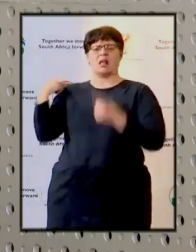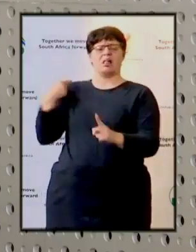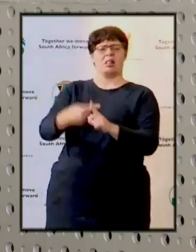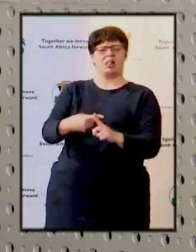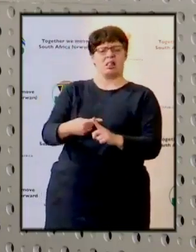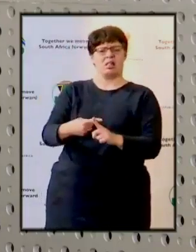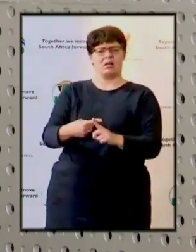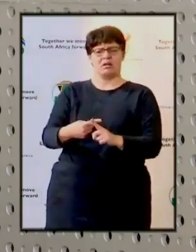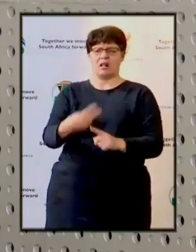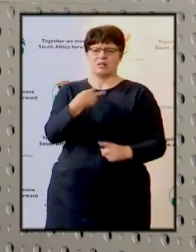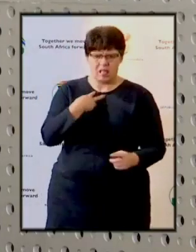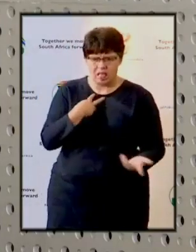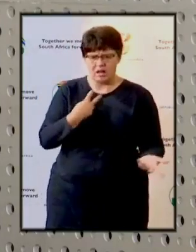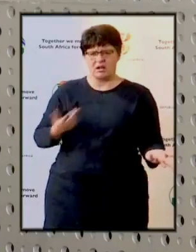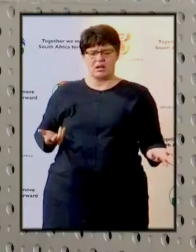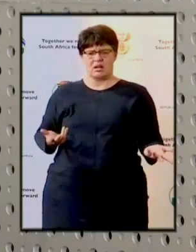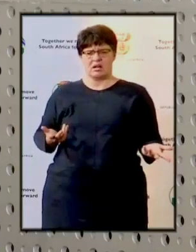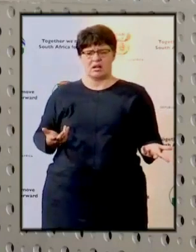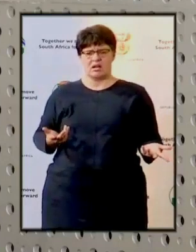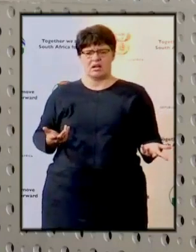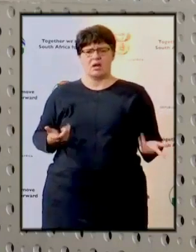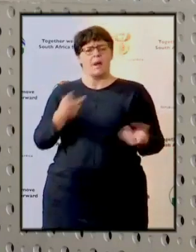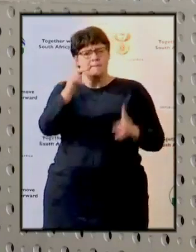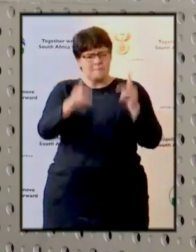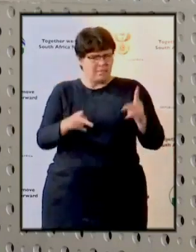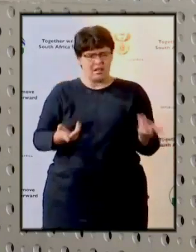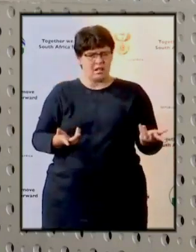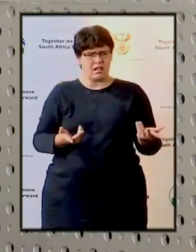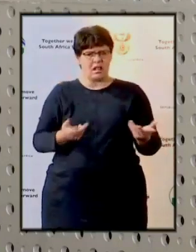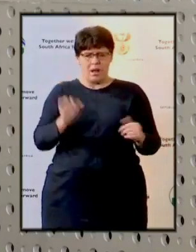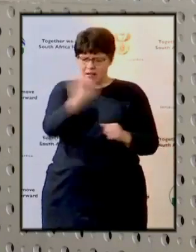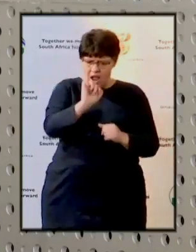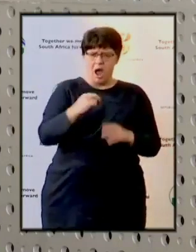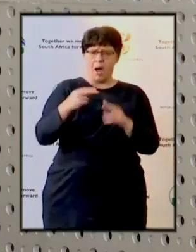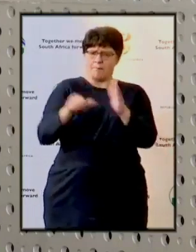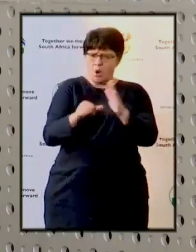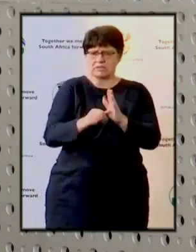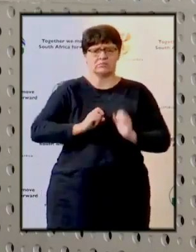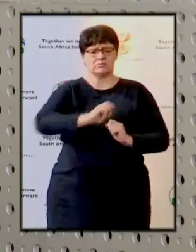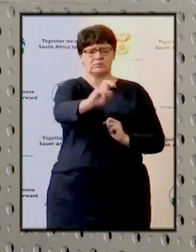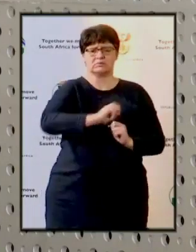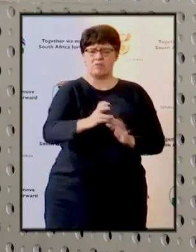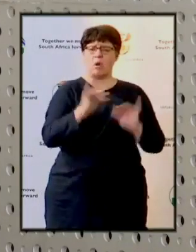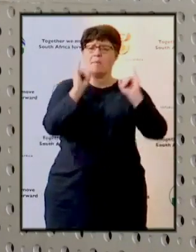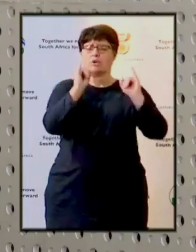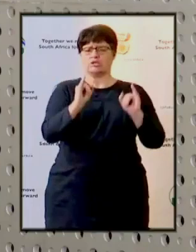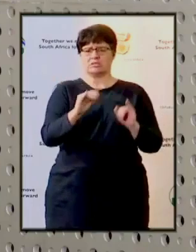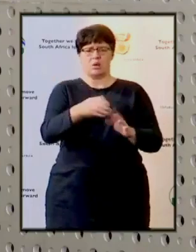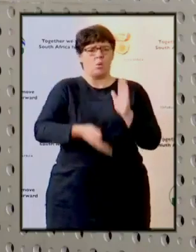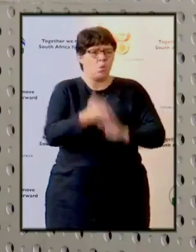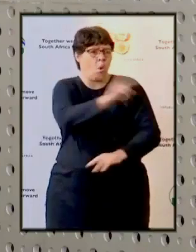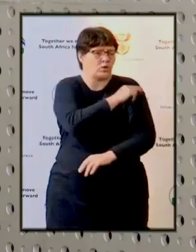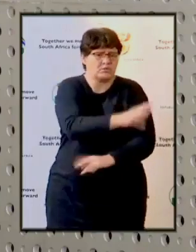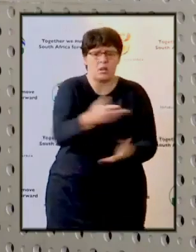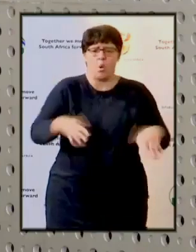few weeks of the lockdown. And many people, of course, rely on their vehicles during medical emergencies and to get